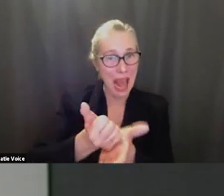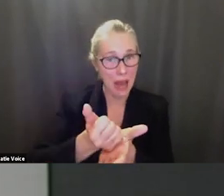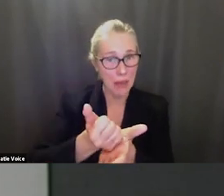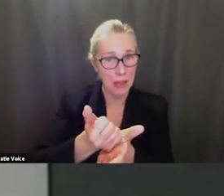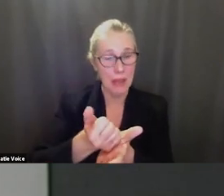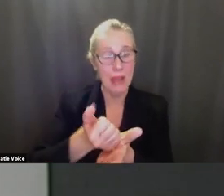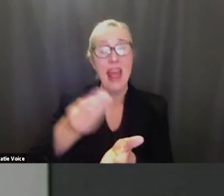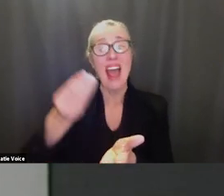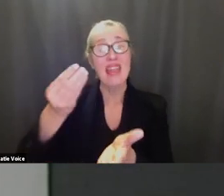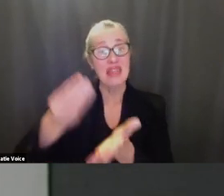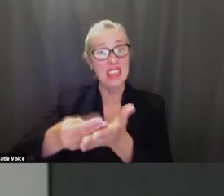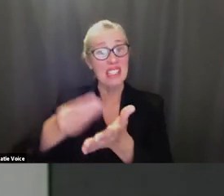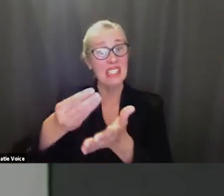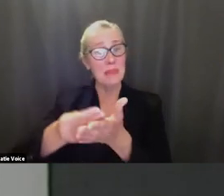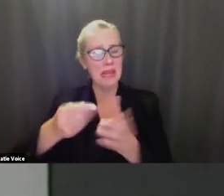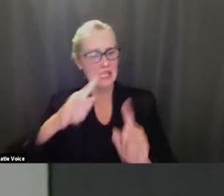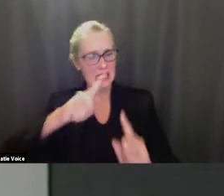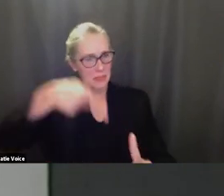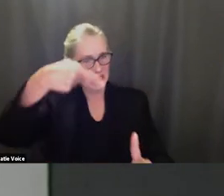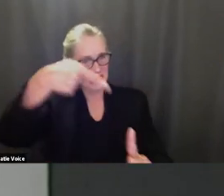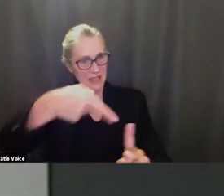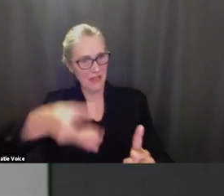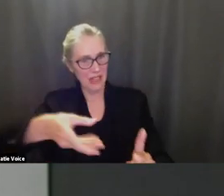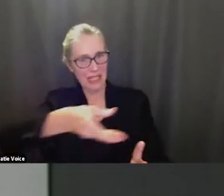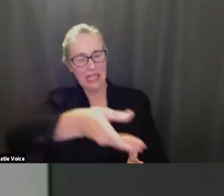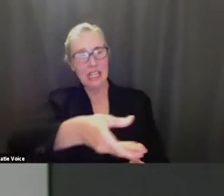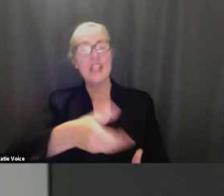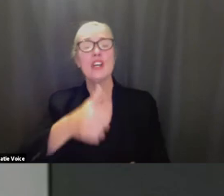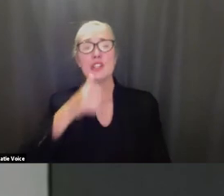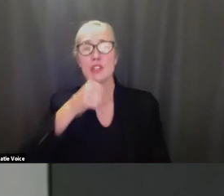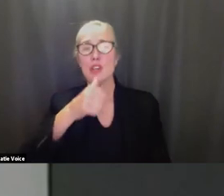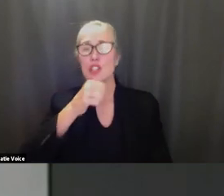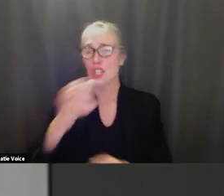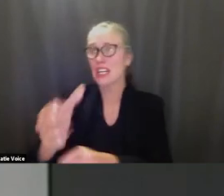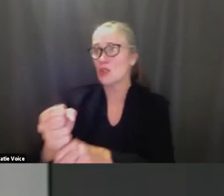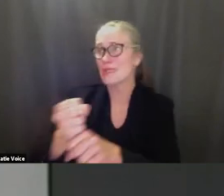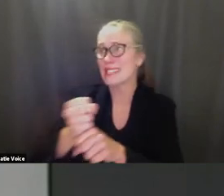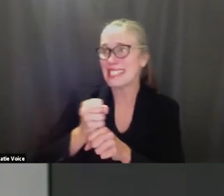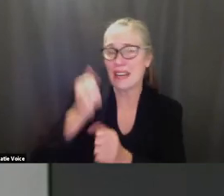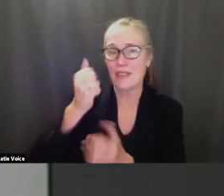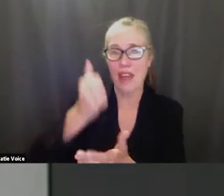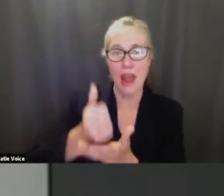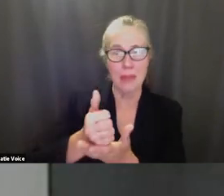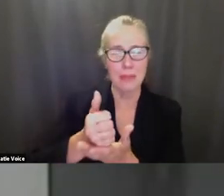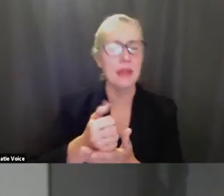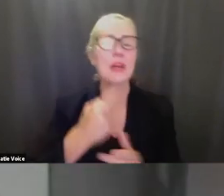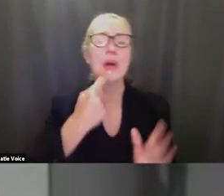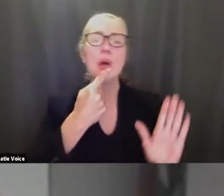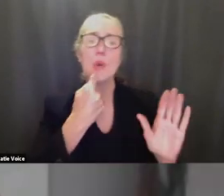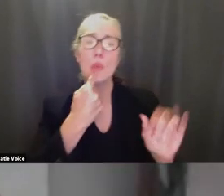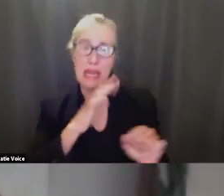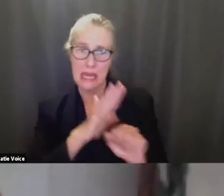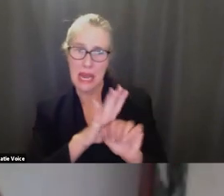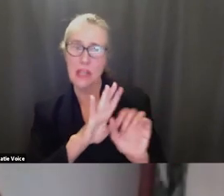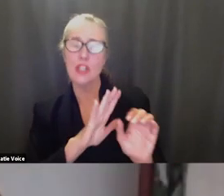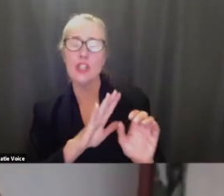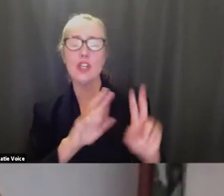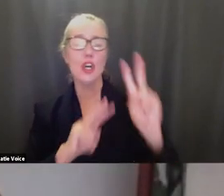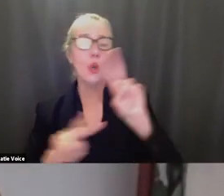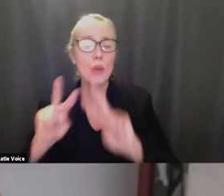are located specifically so that she gets help we can uh we can ensure that we look at the